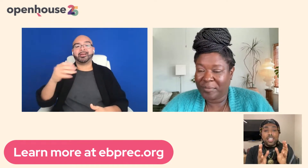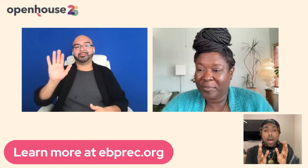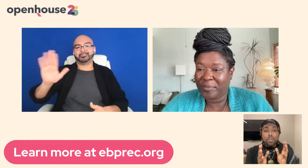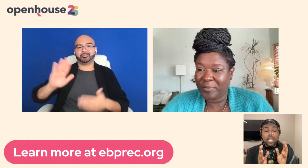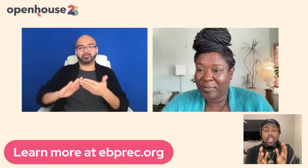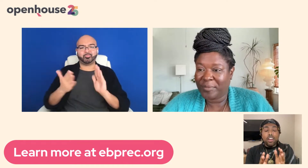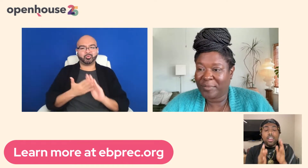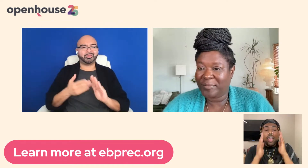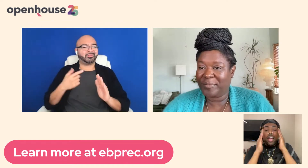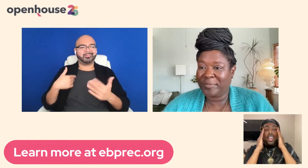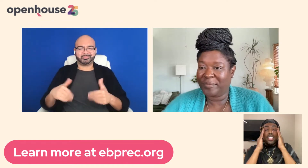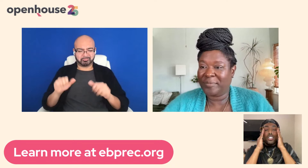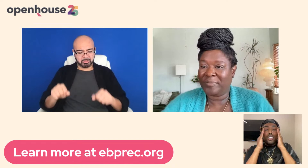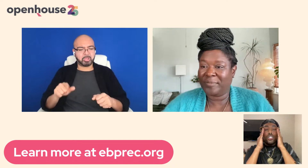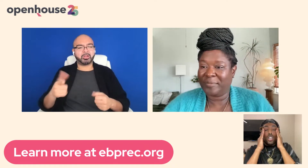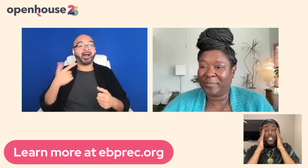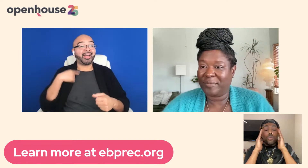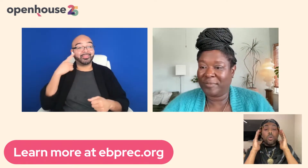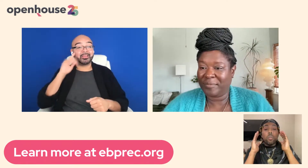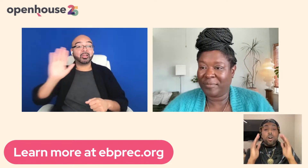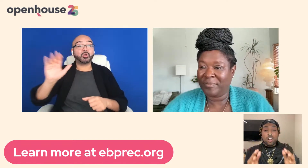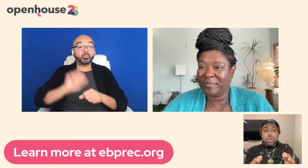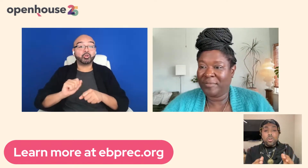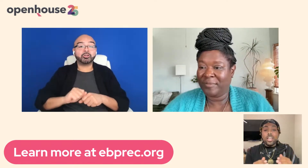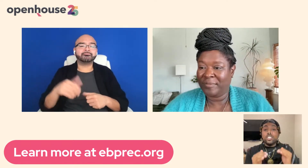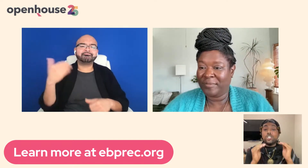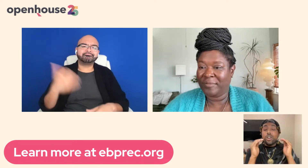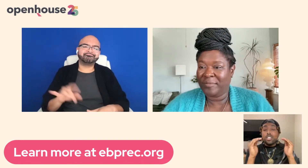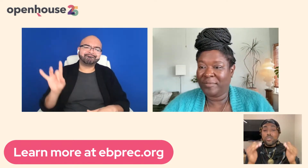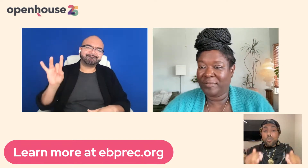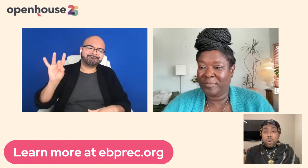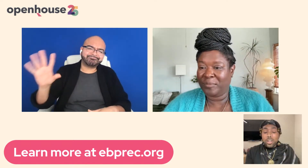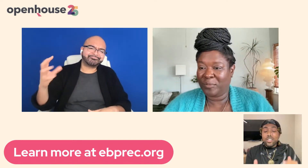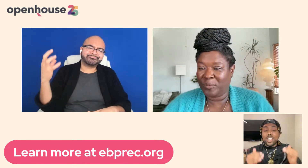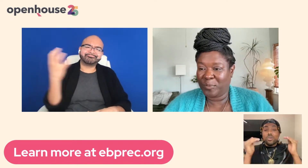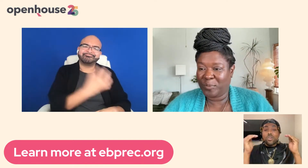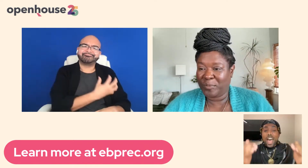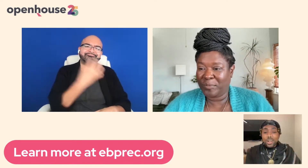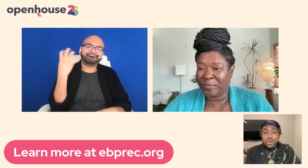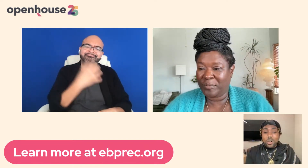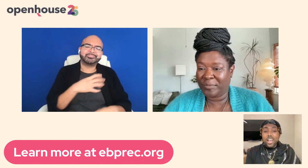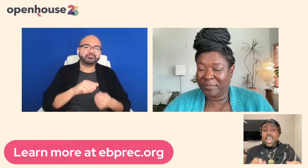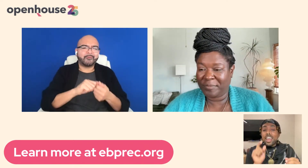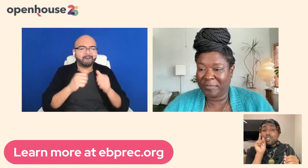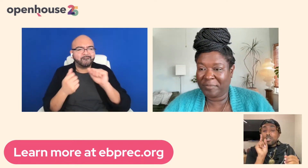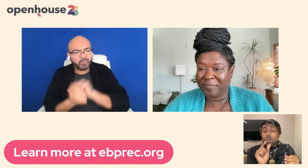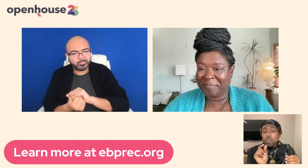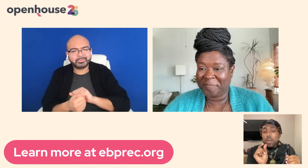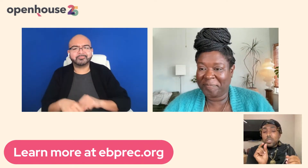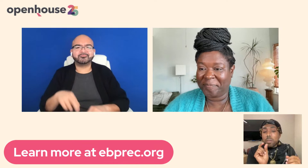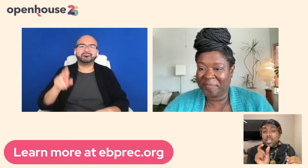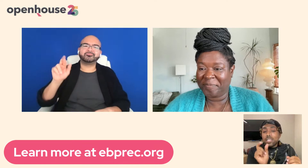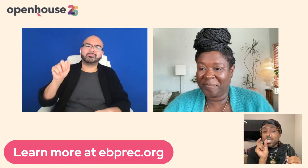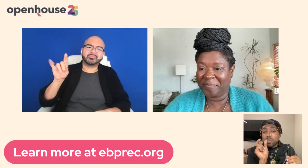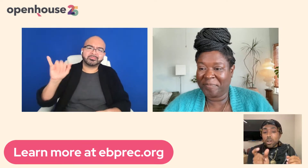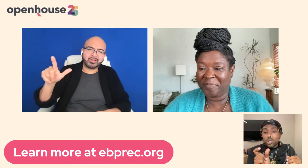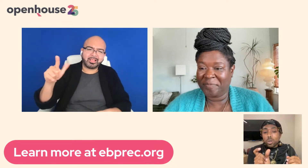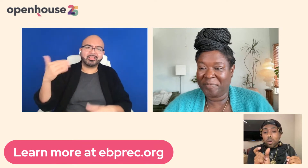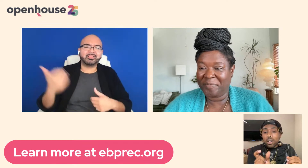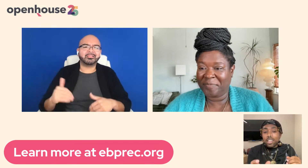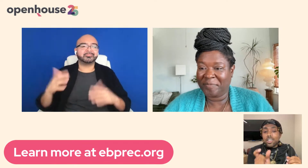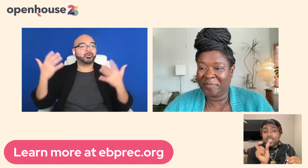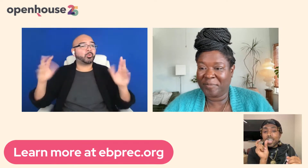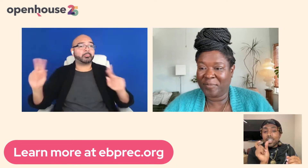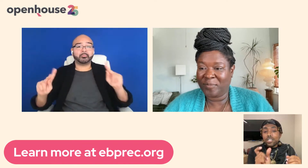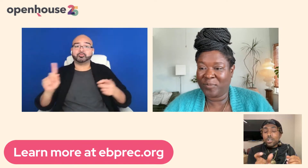work that is happening here is just remarkable. It's transformative. It's radical. And I don't want people to miss the spiritual